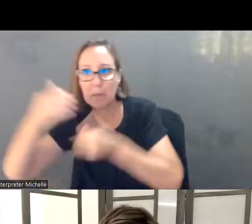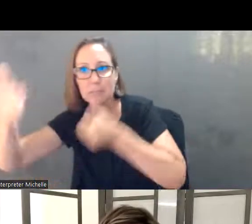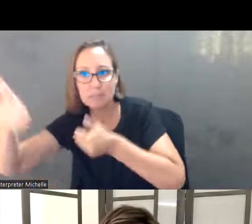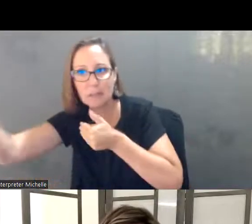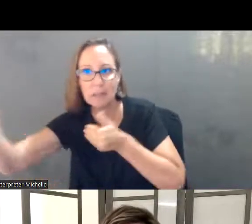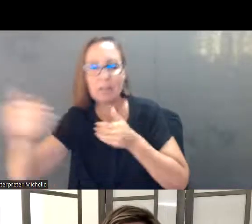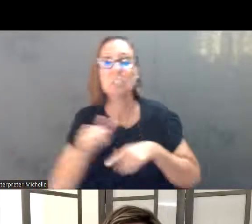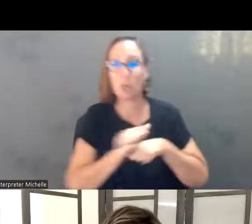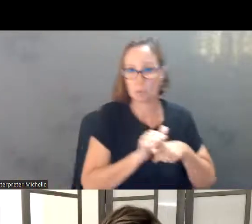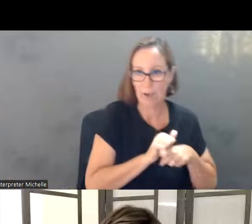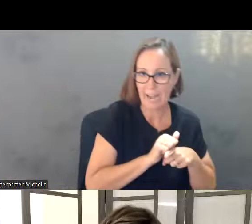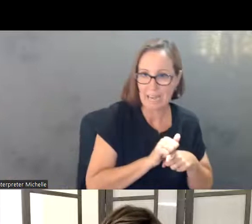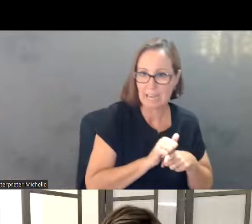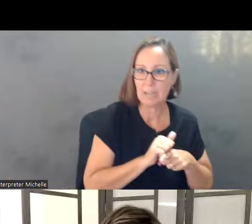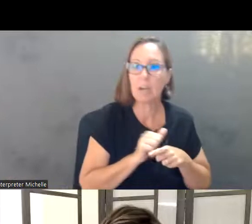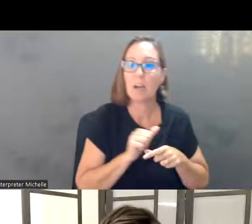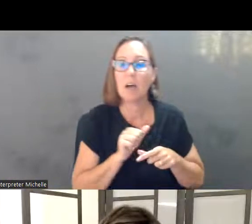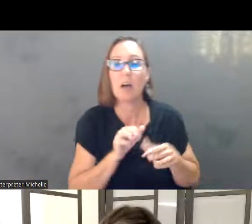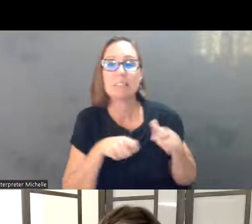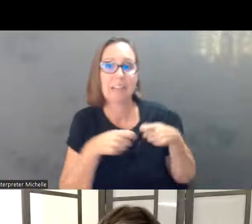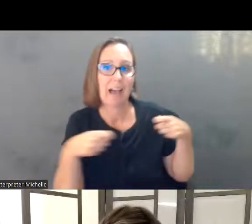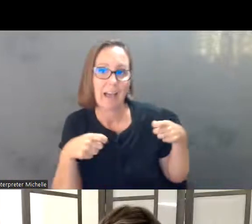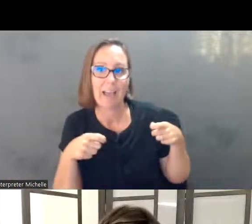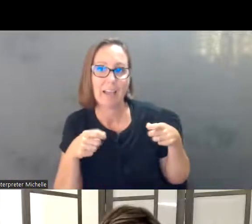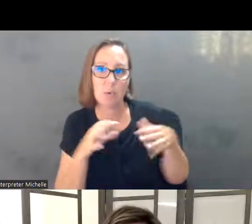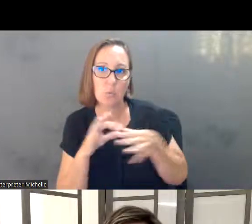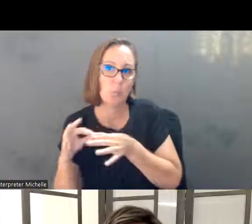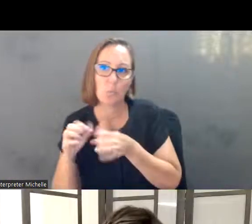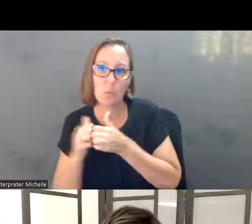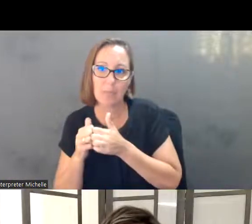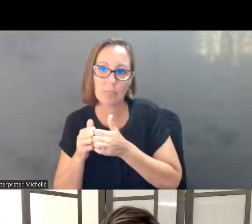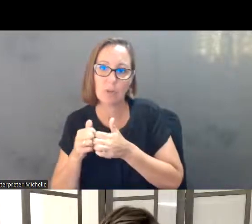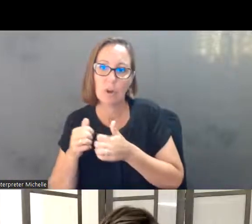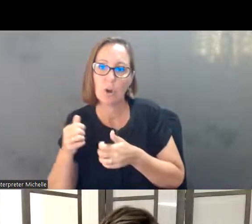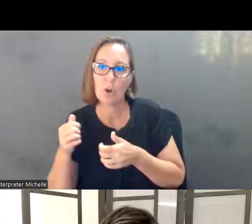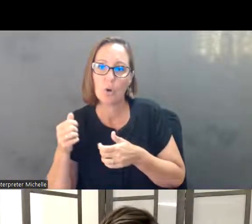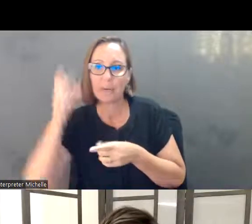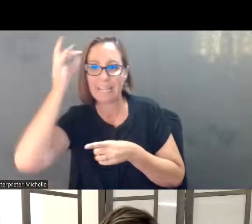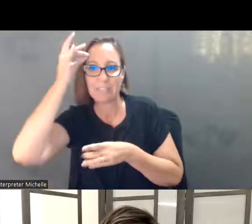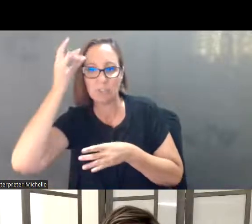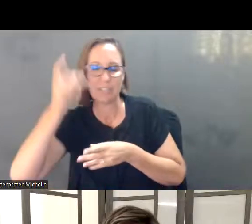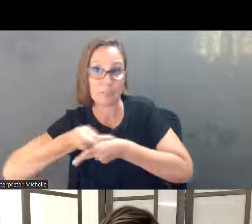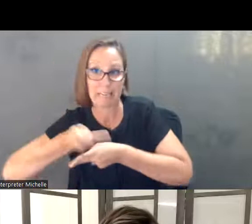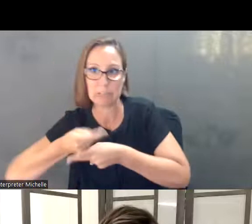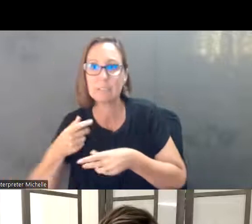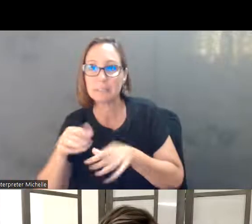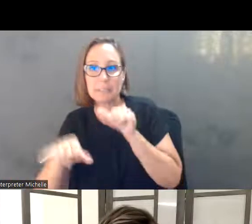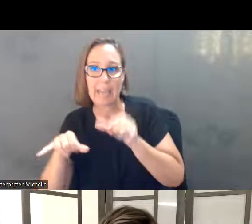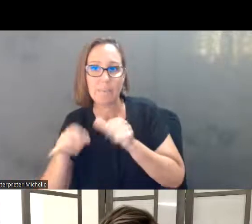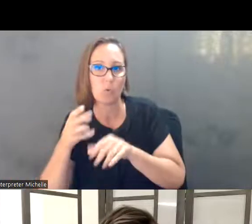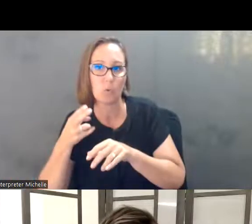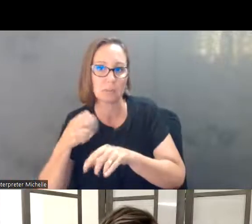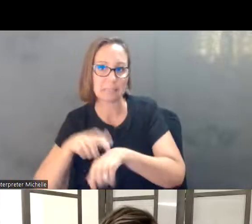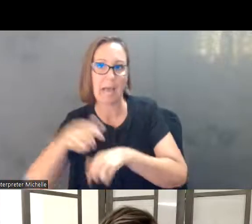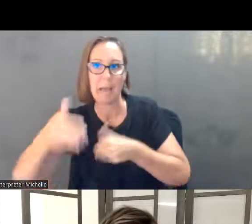training, tying that to some retention, staying for a certain amount of time. And then